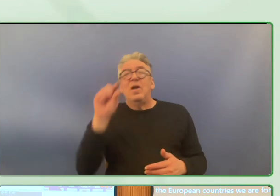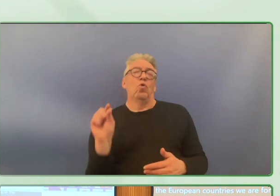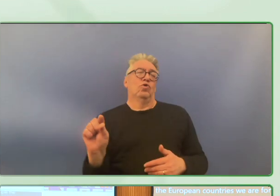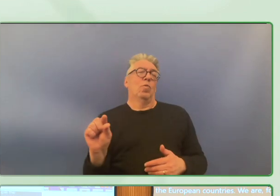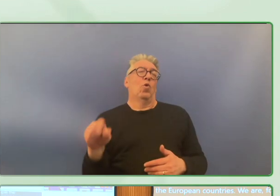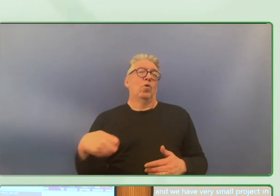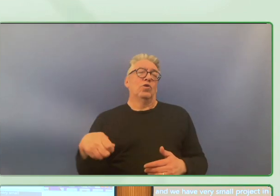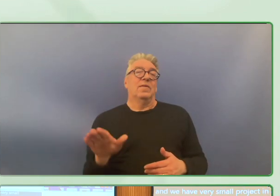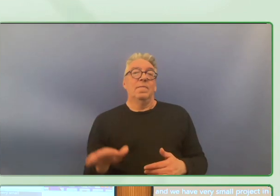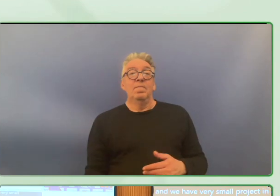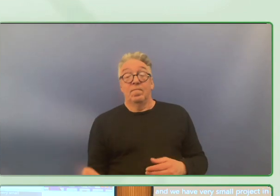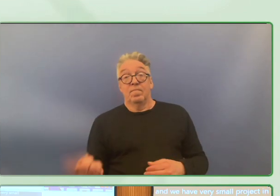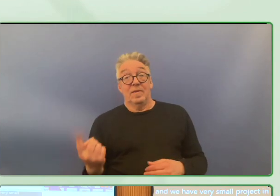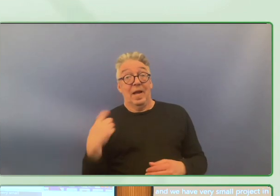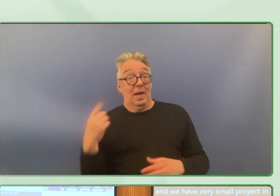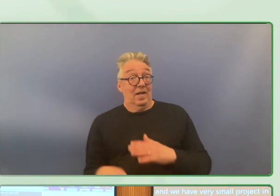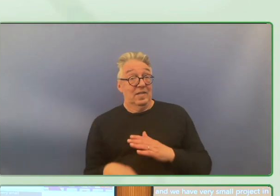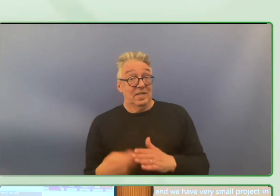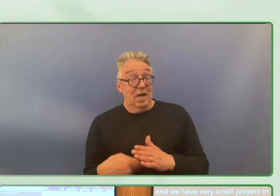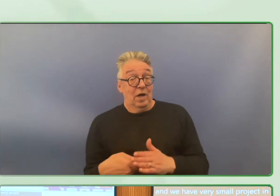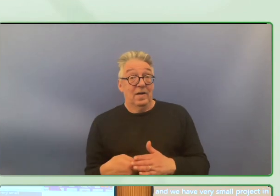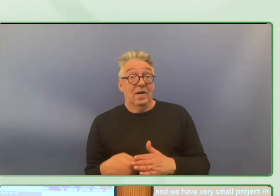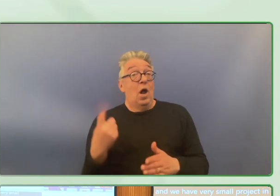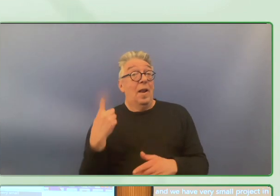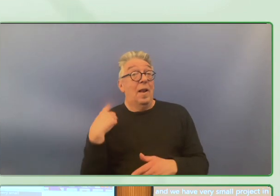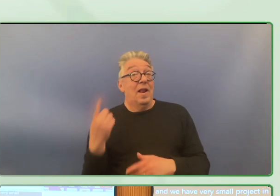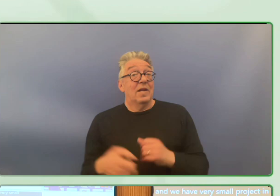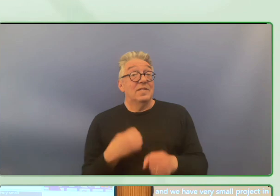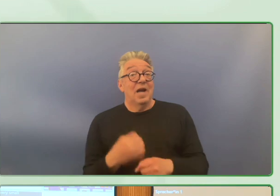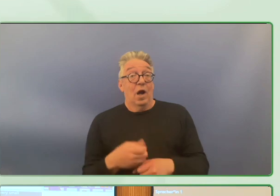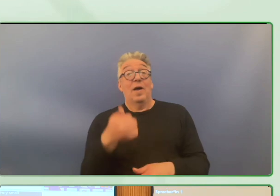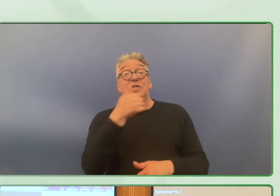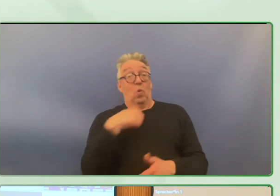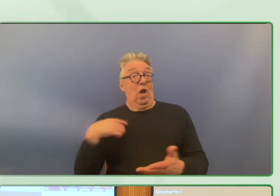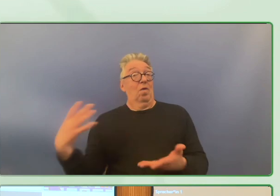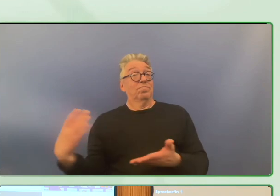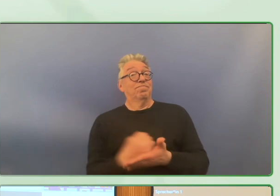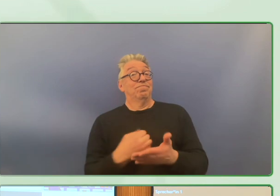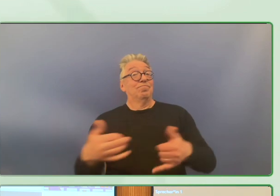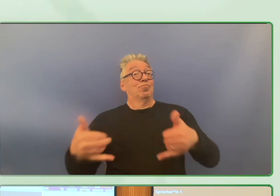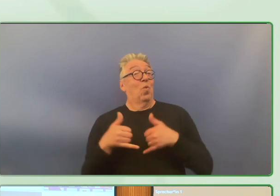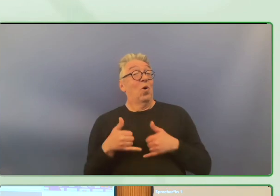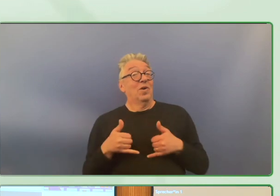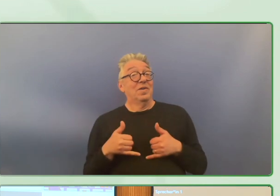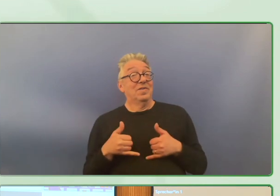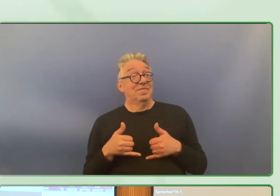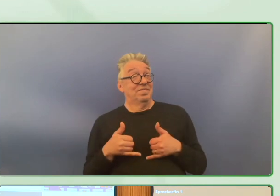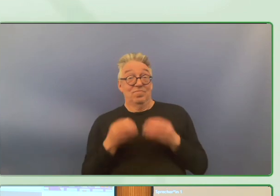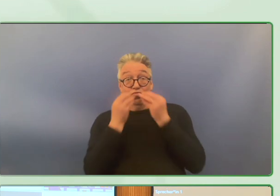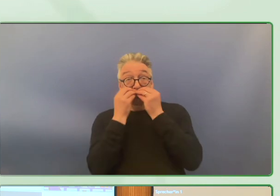year, we were, for example, awarded as the Accessibility Project of the Year in Estonia, which is great for us and a big